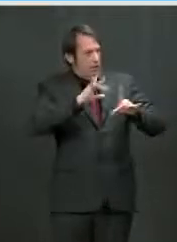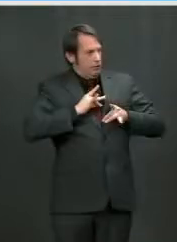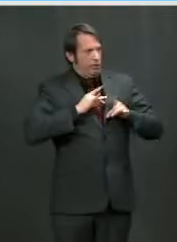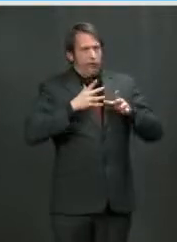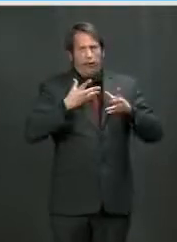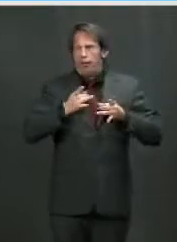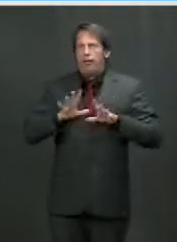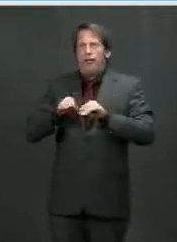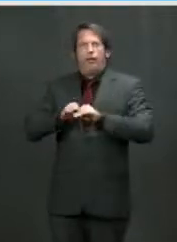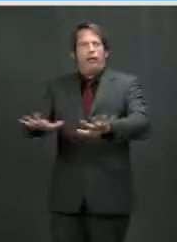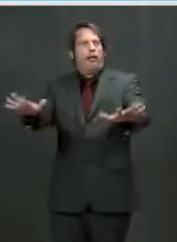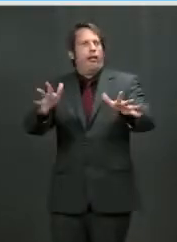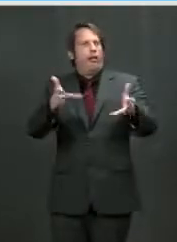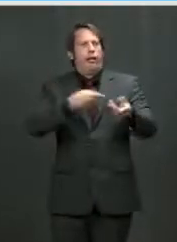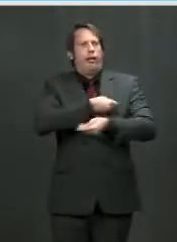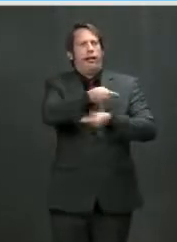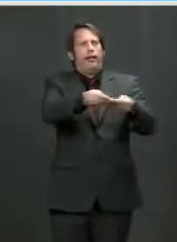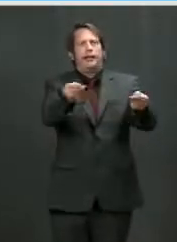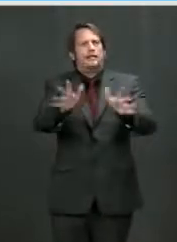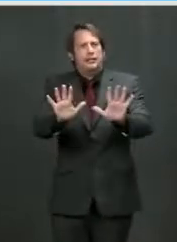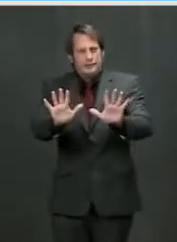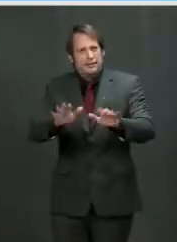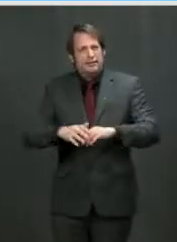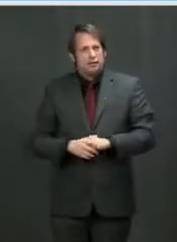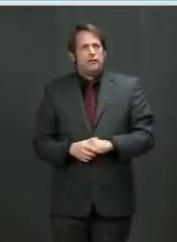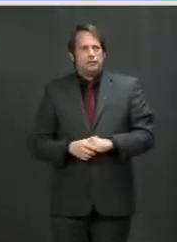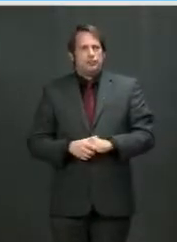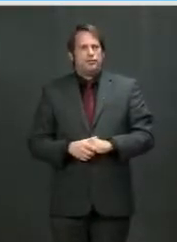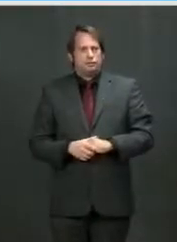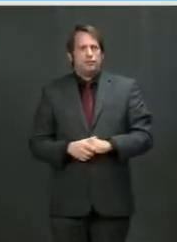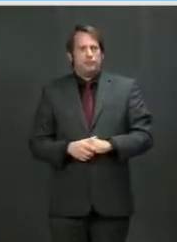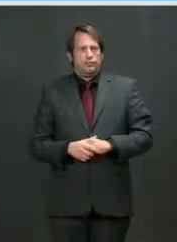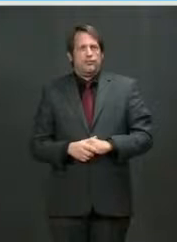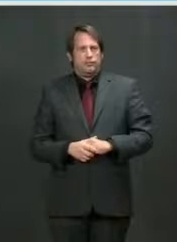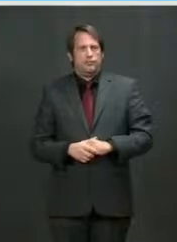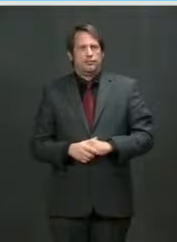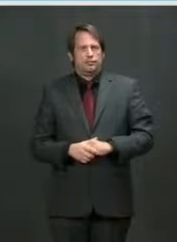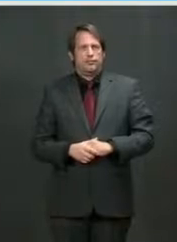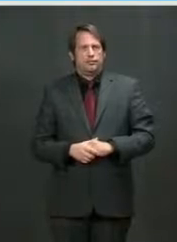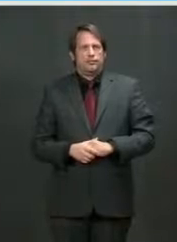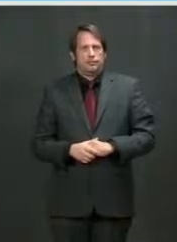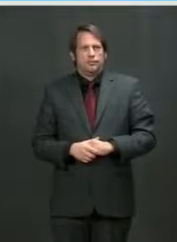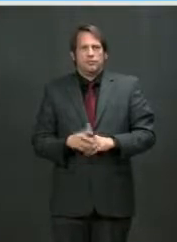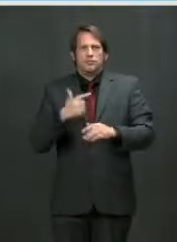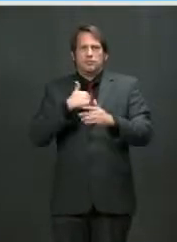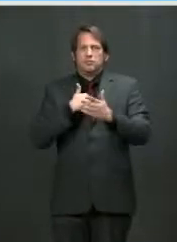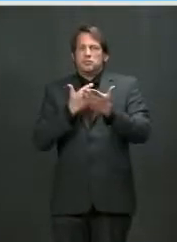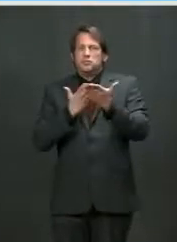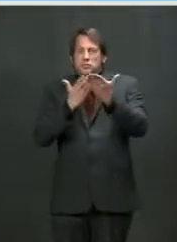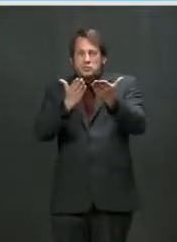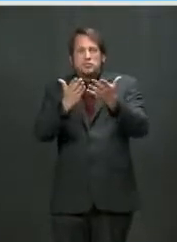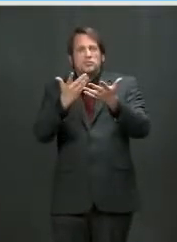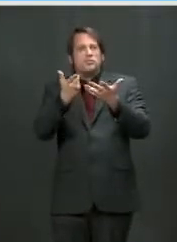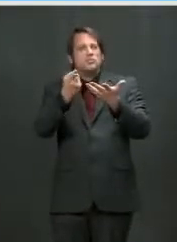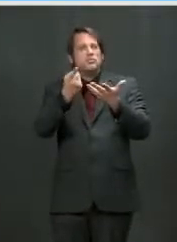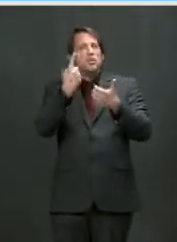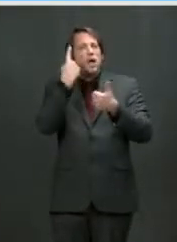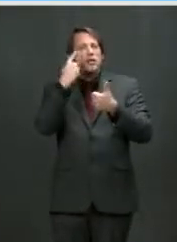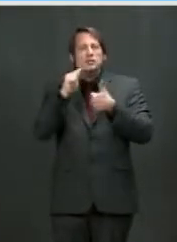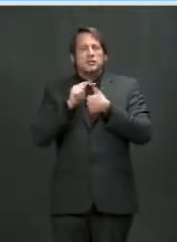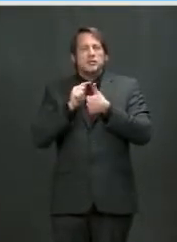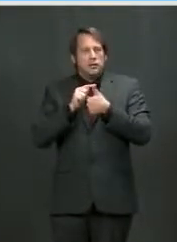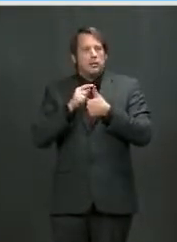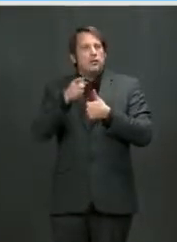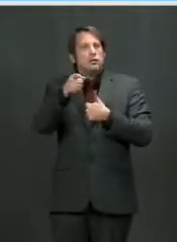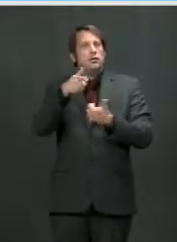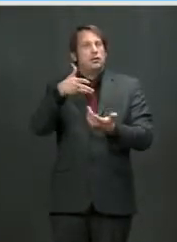to consider adjustments to meet their unique needs and circumstances. For example, in areas of substantial or high